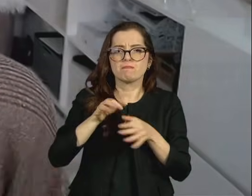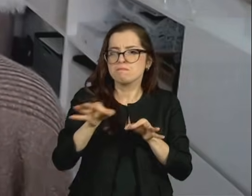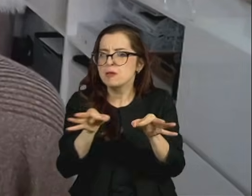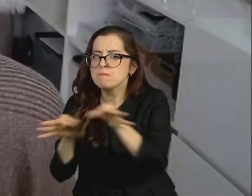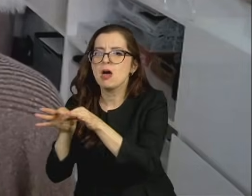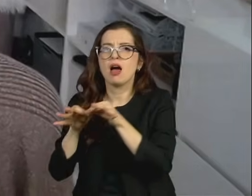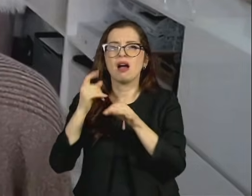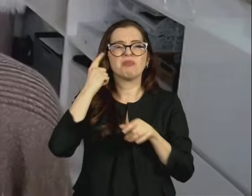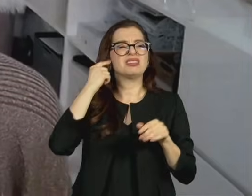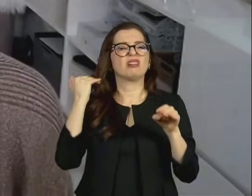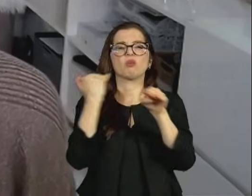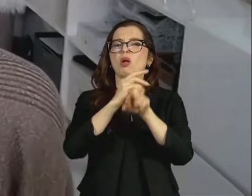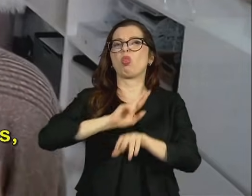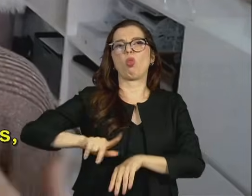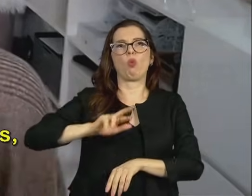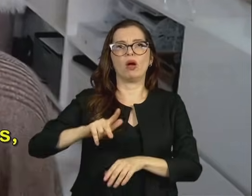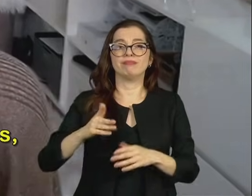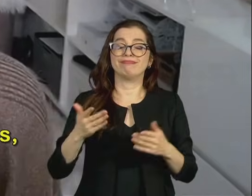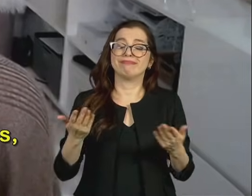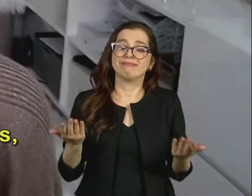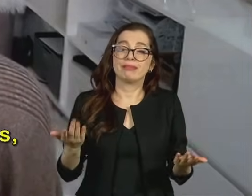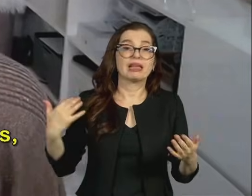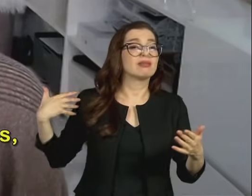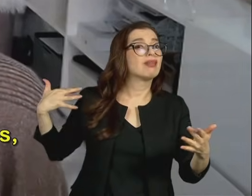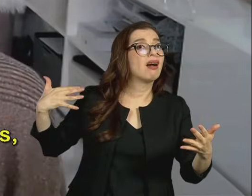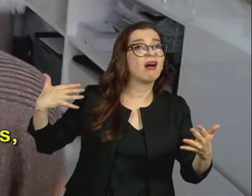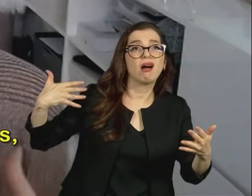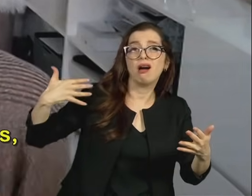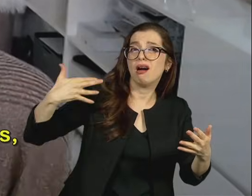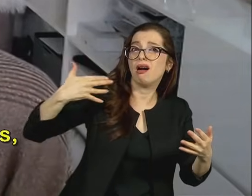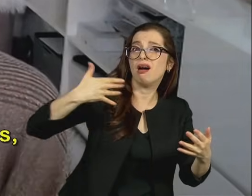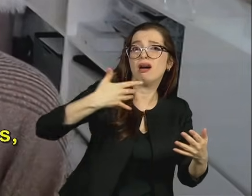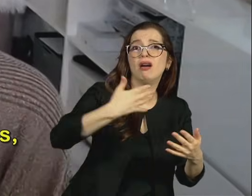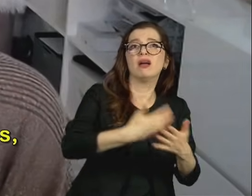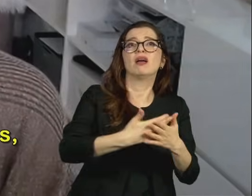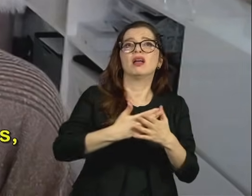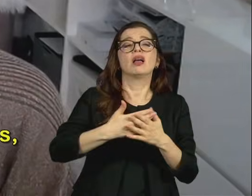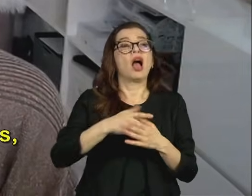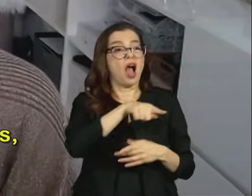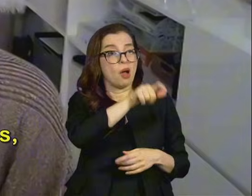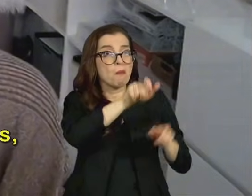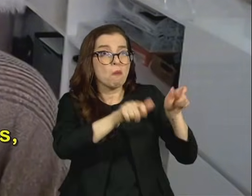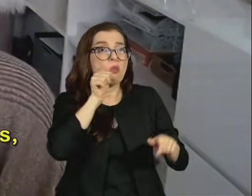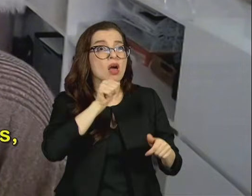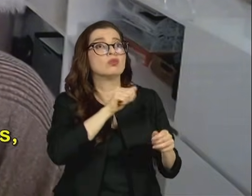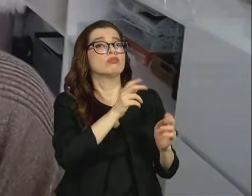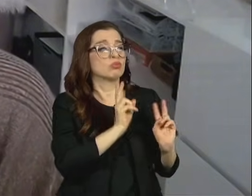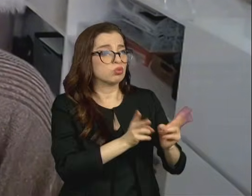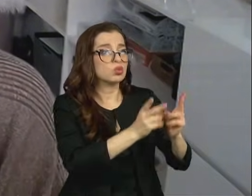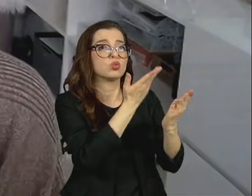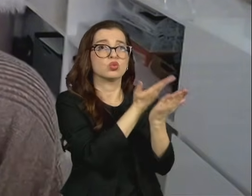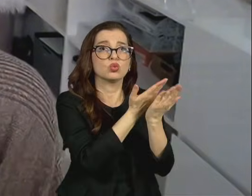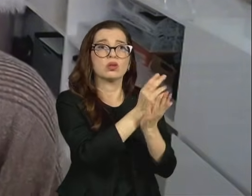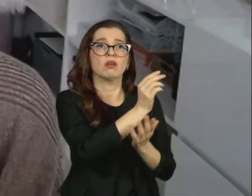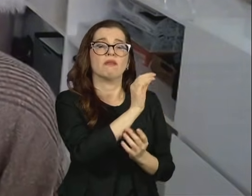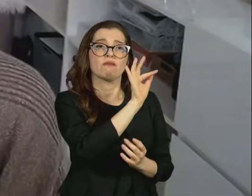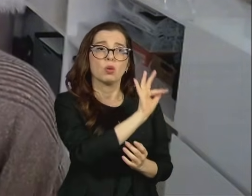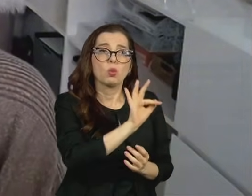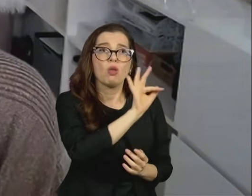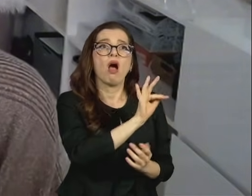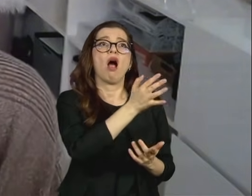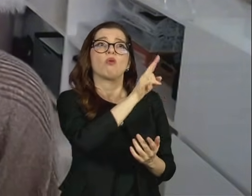intellectually capable. And for so long, women were kept out of universities and higher